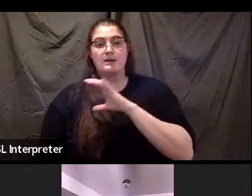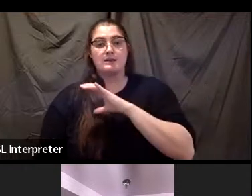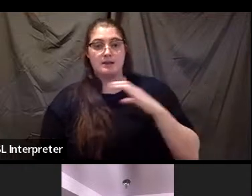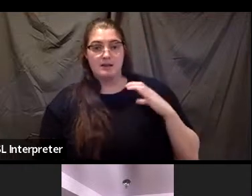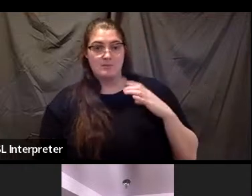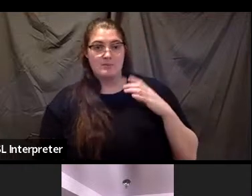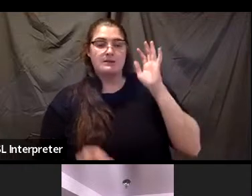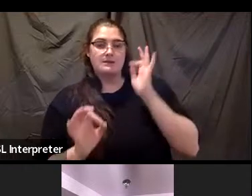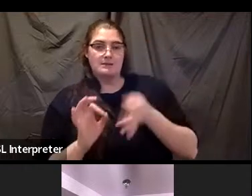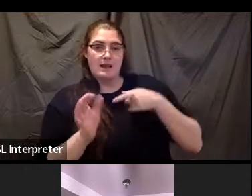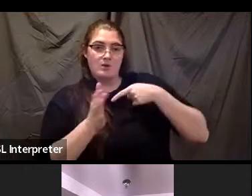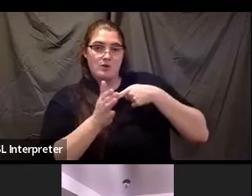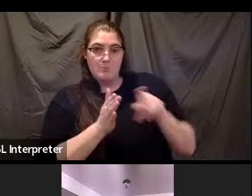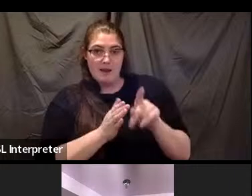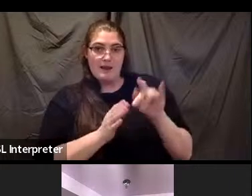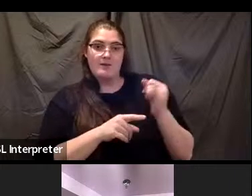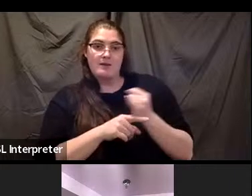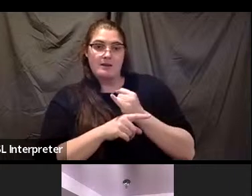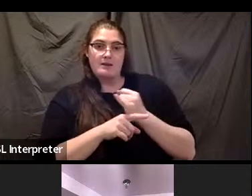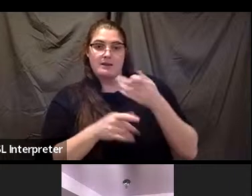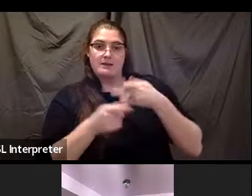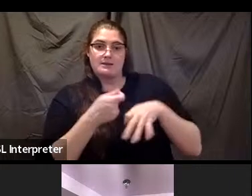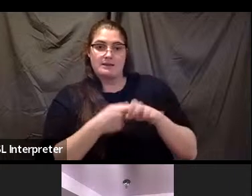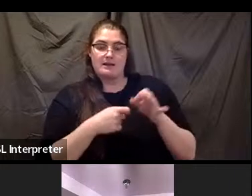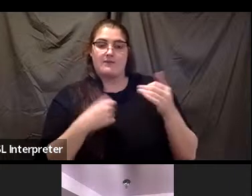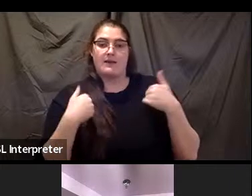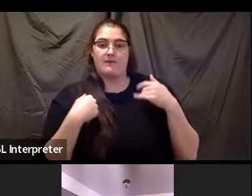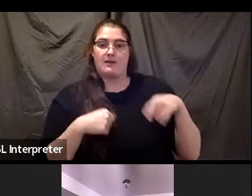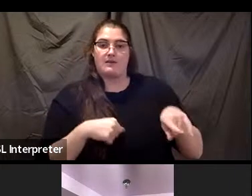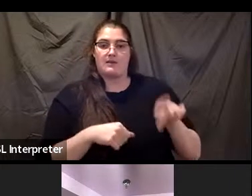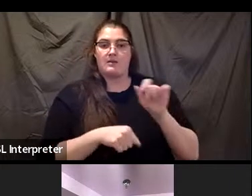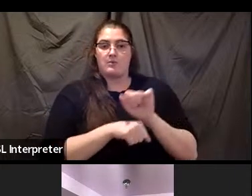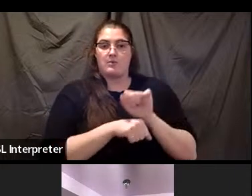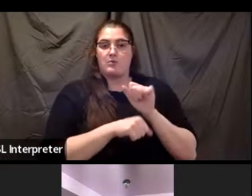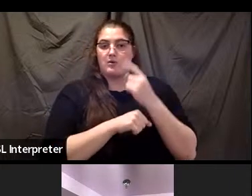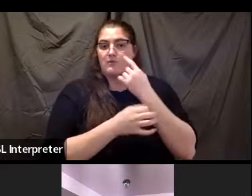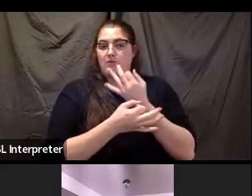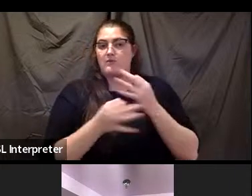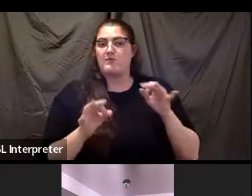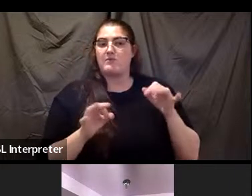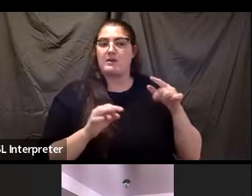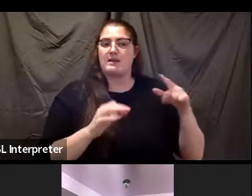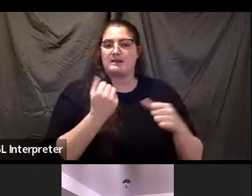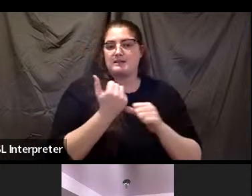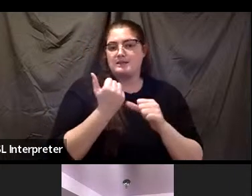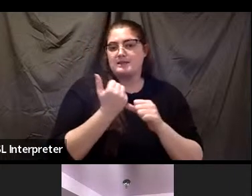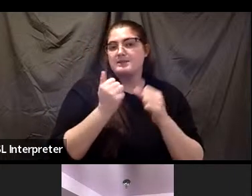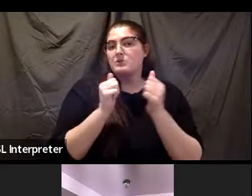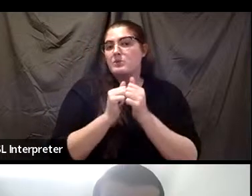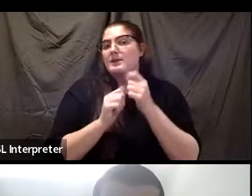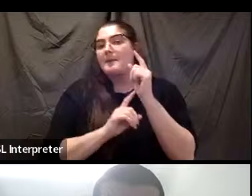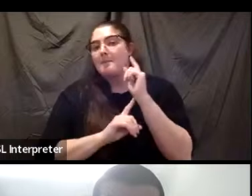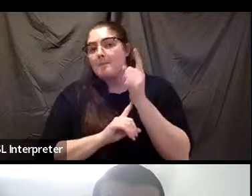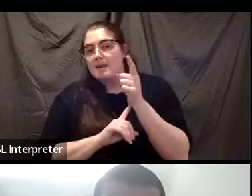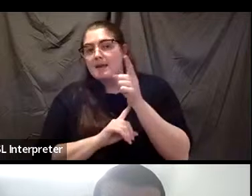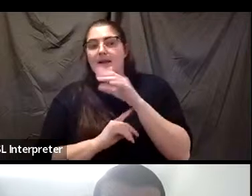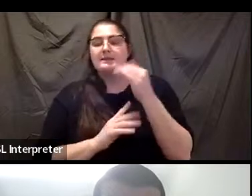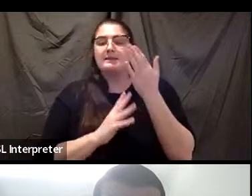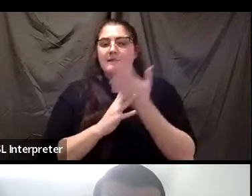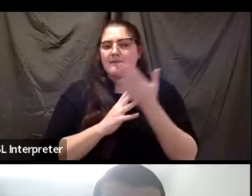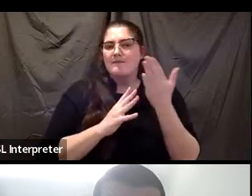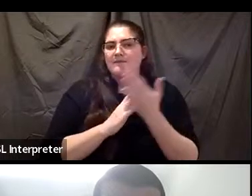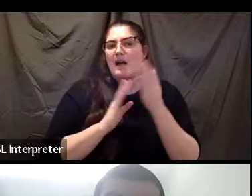pay the intern instead of having them work for free. So that intern assisted a lot with our minutes and